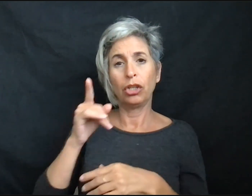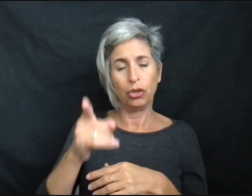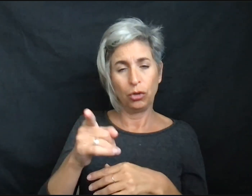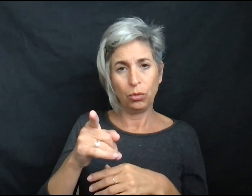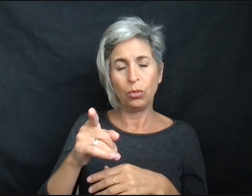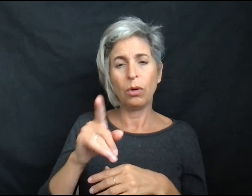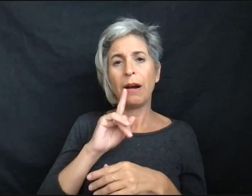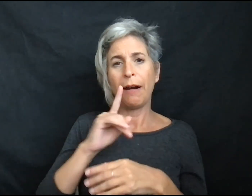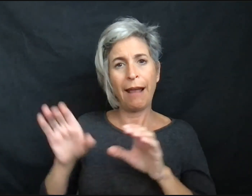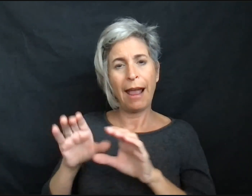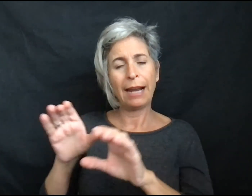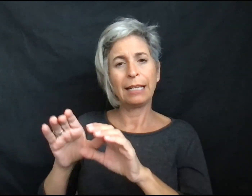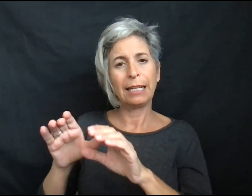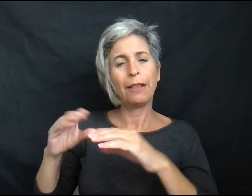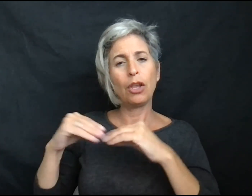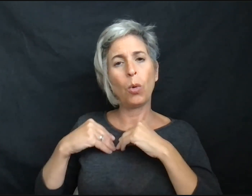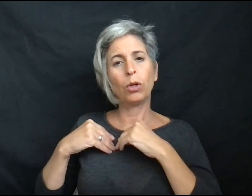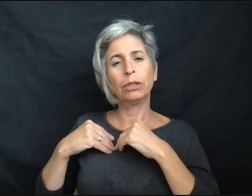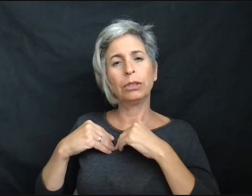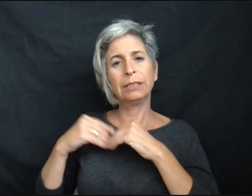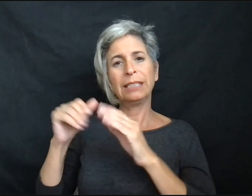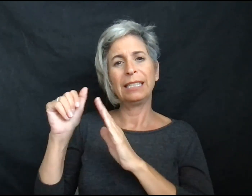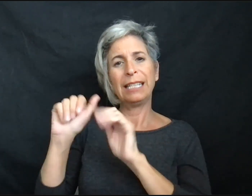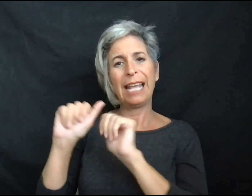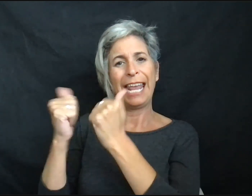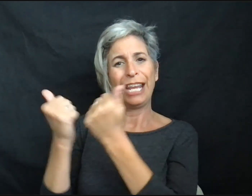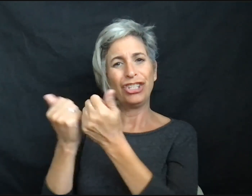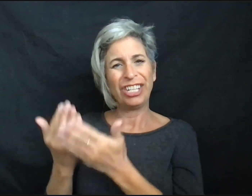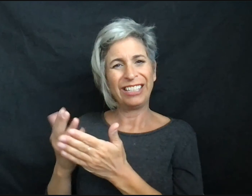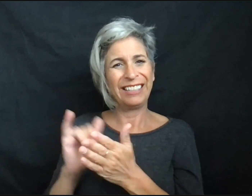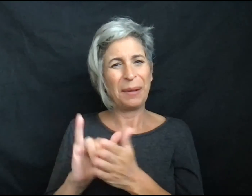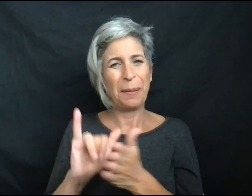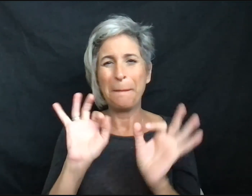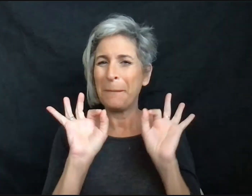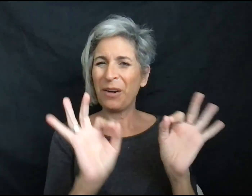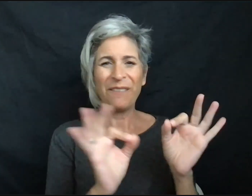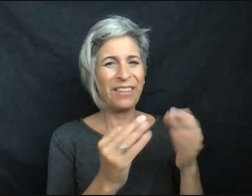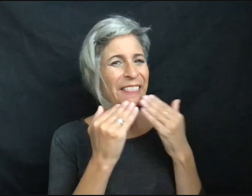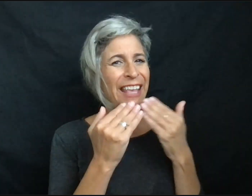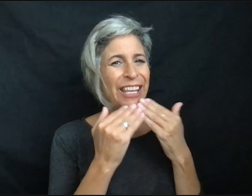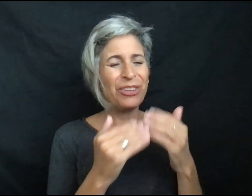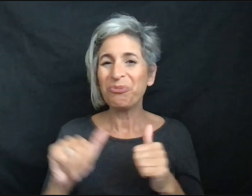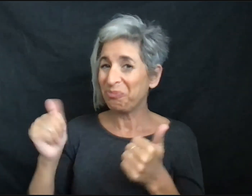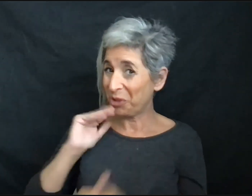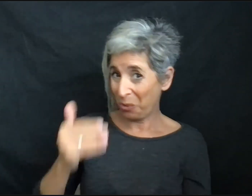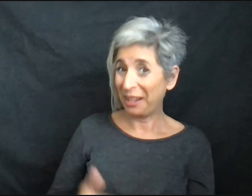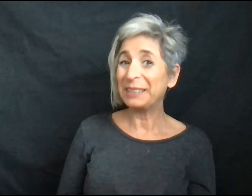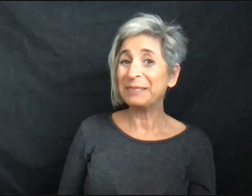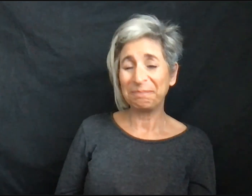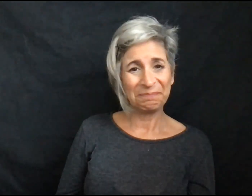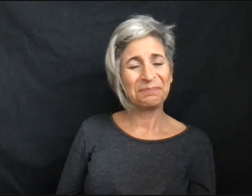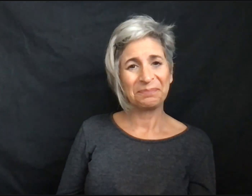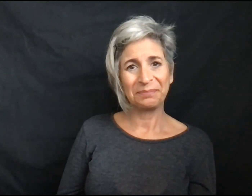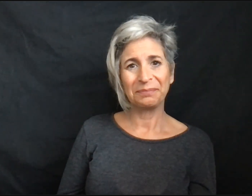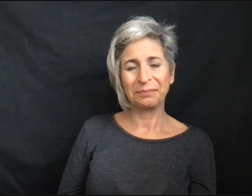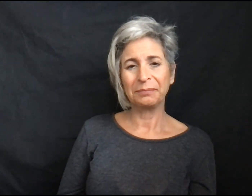as the owner's agent. Perfect. That's what I needed. Thank you. You're welcome.